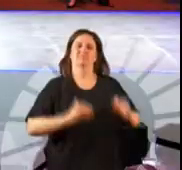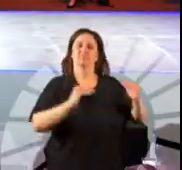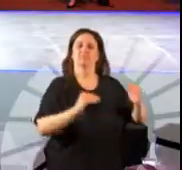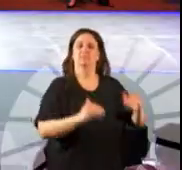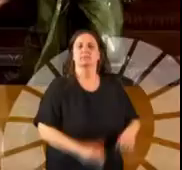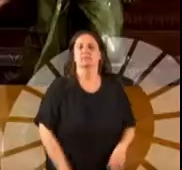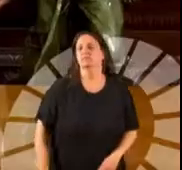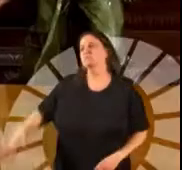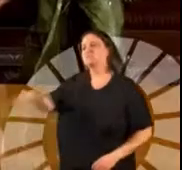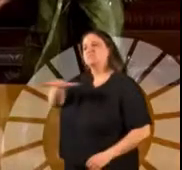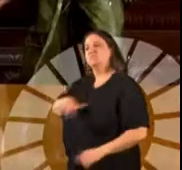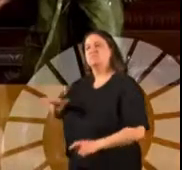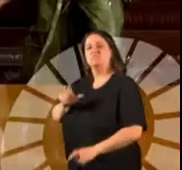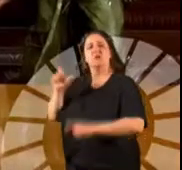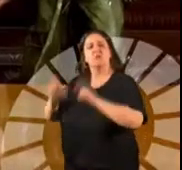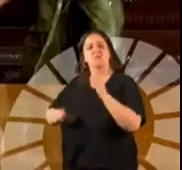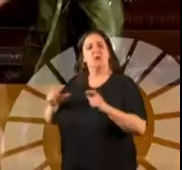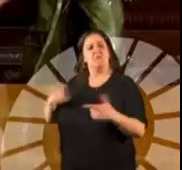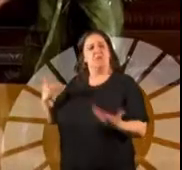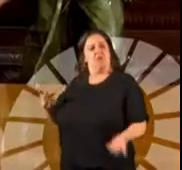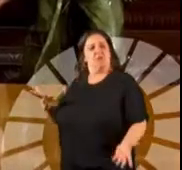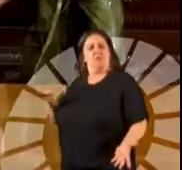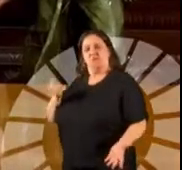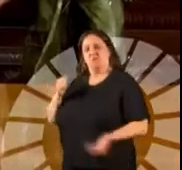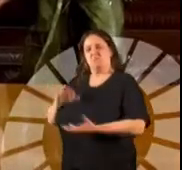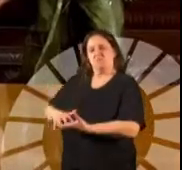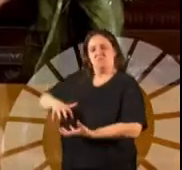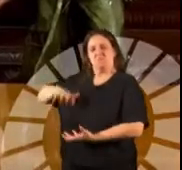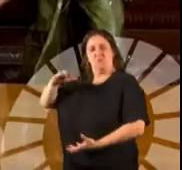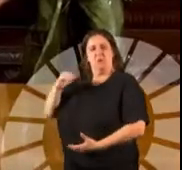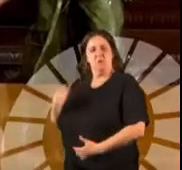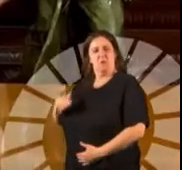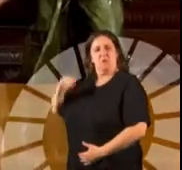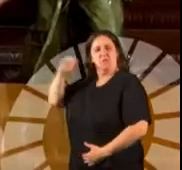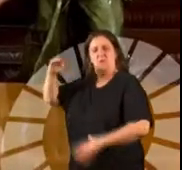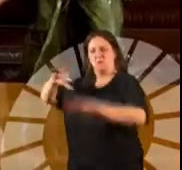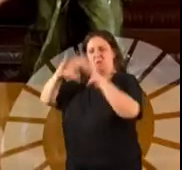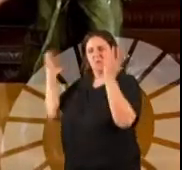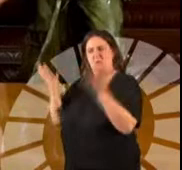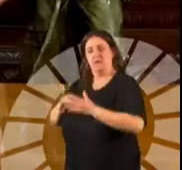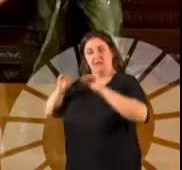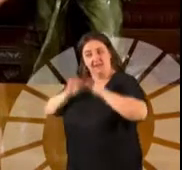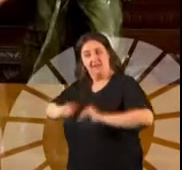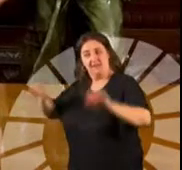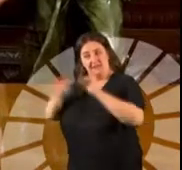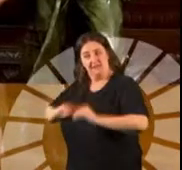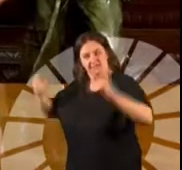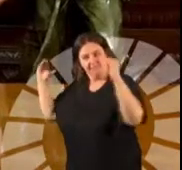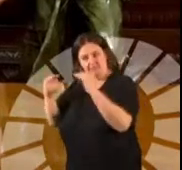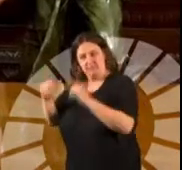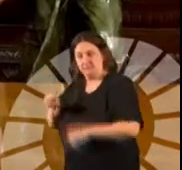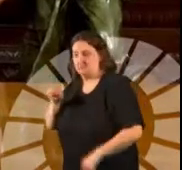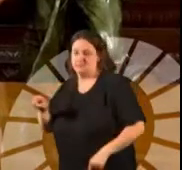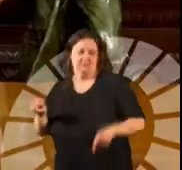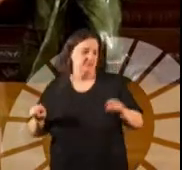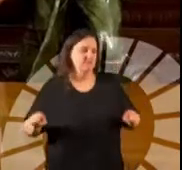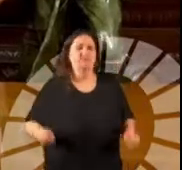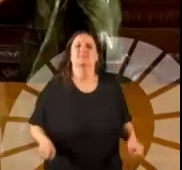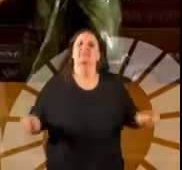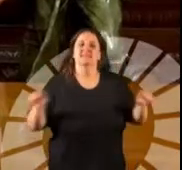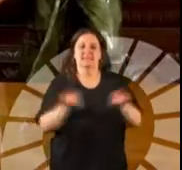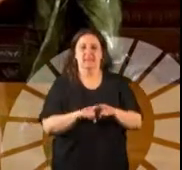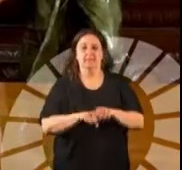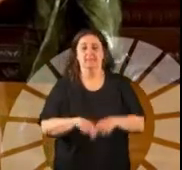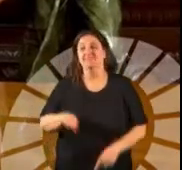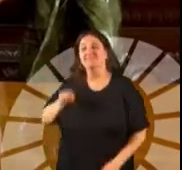said que se constituya, that que haya tribunales, there should be courts